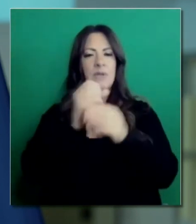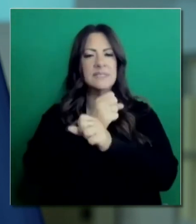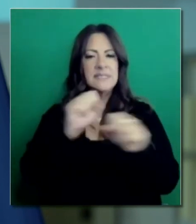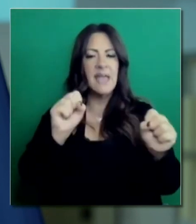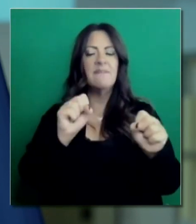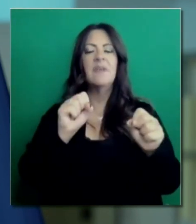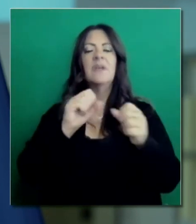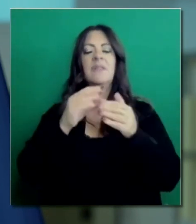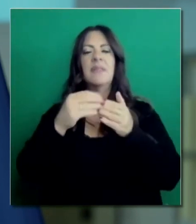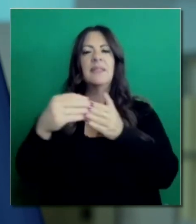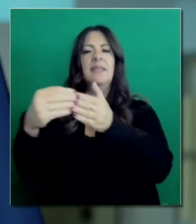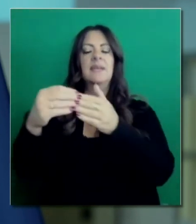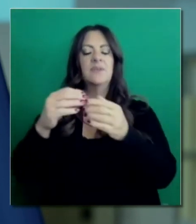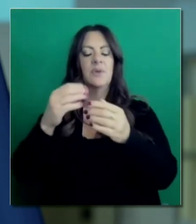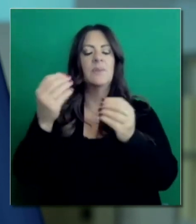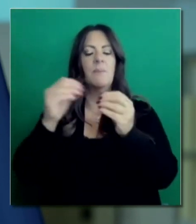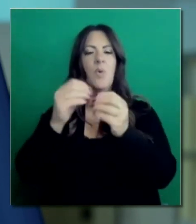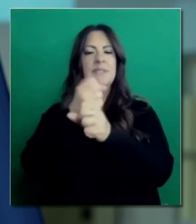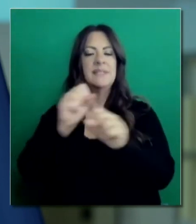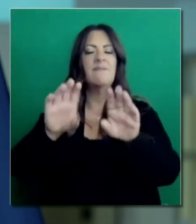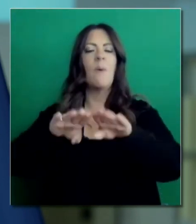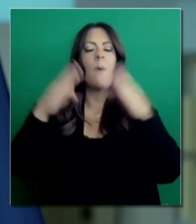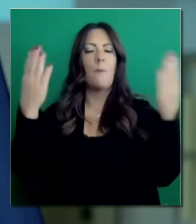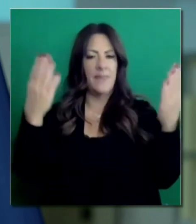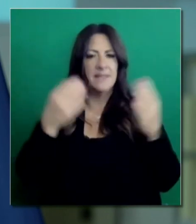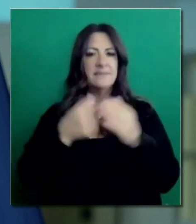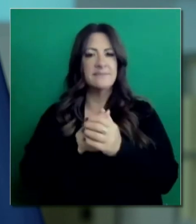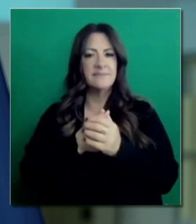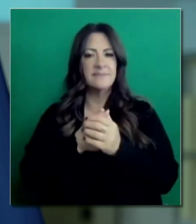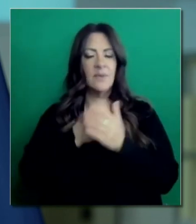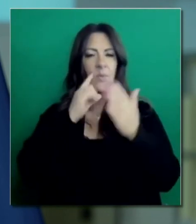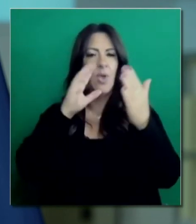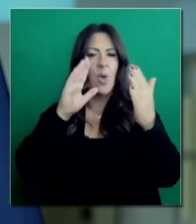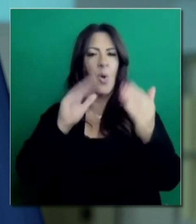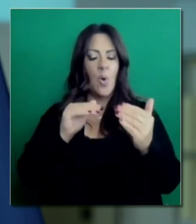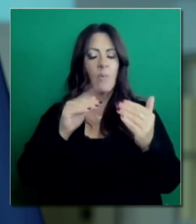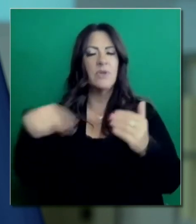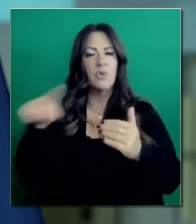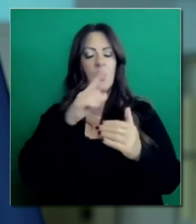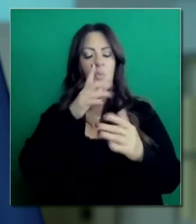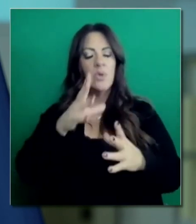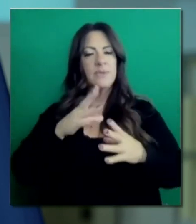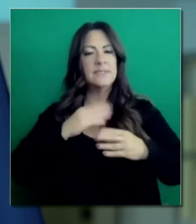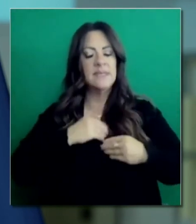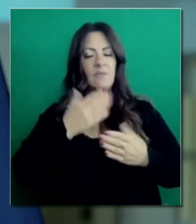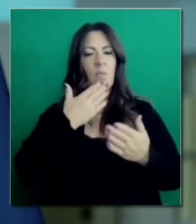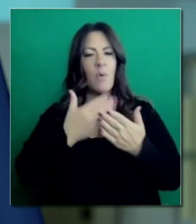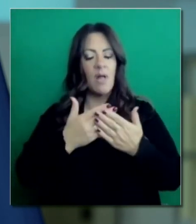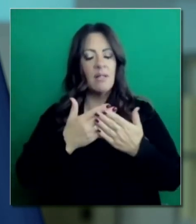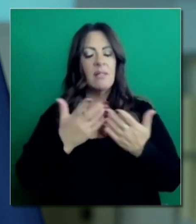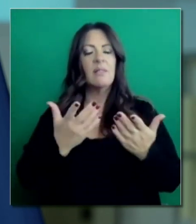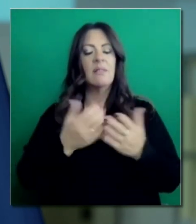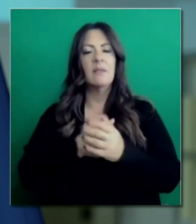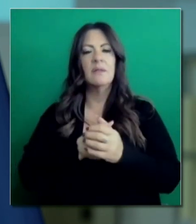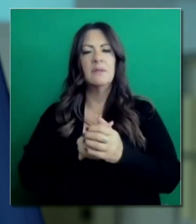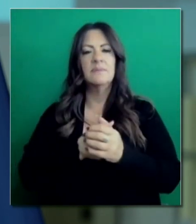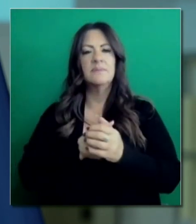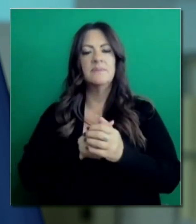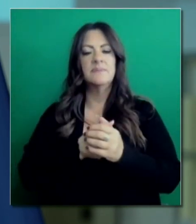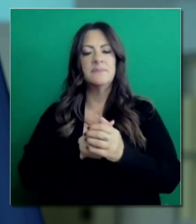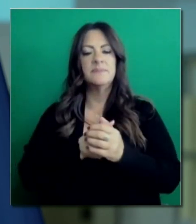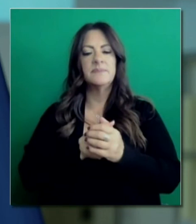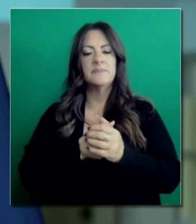understood, and we hope will be well received as it relates, we move in to